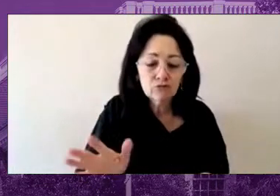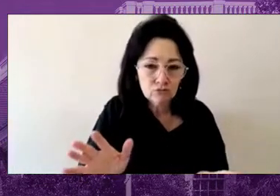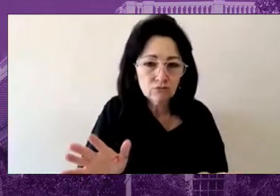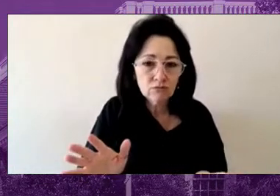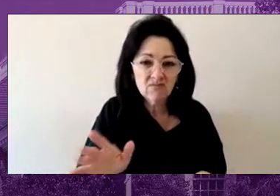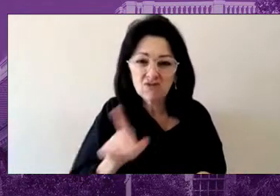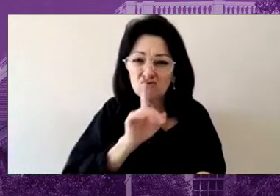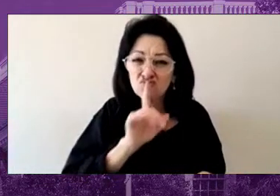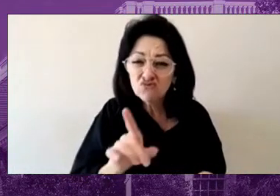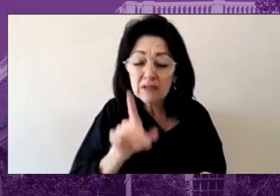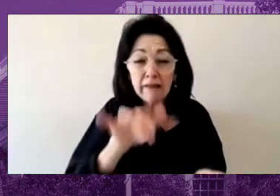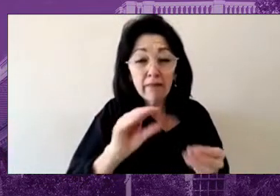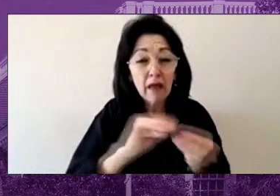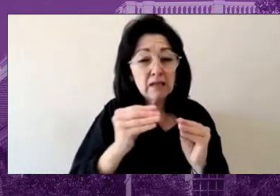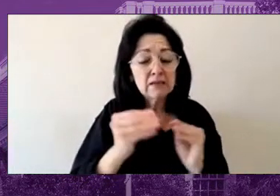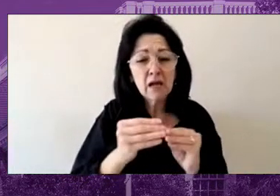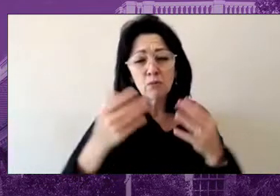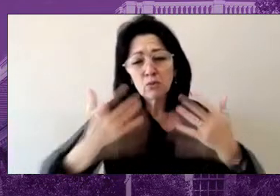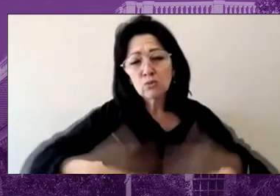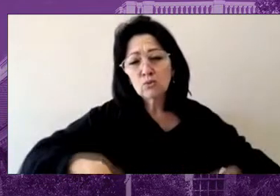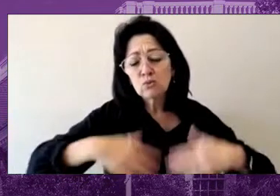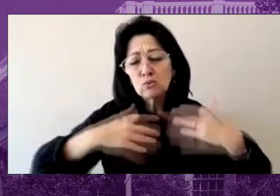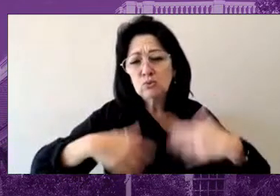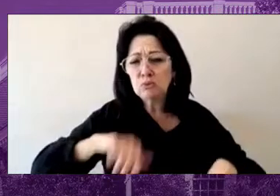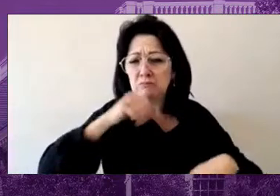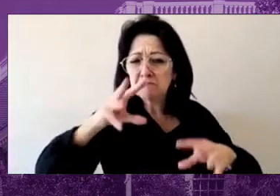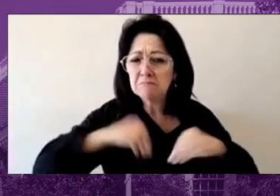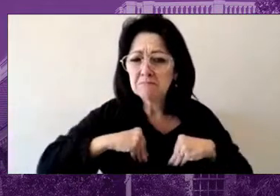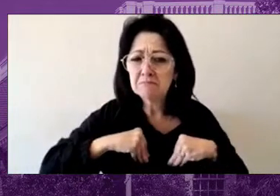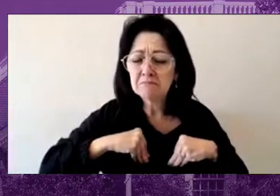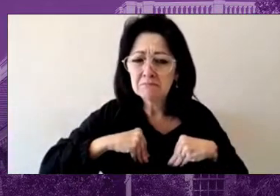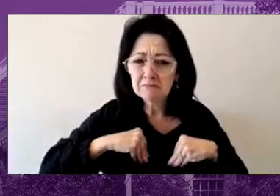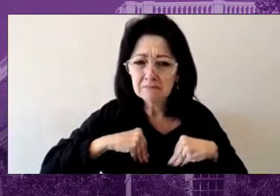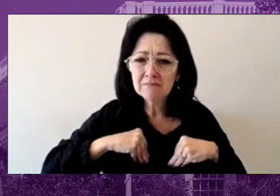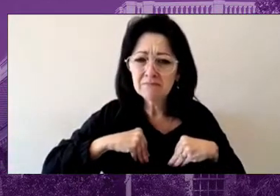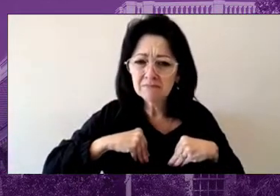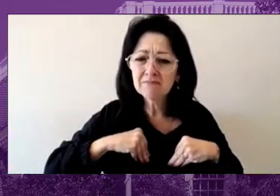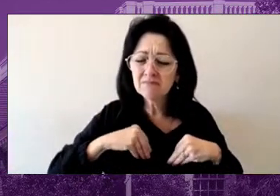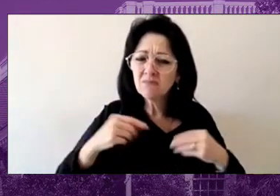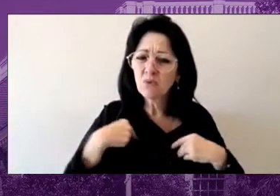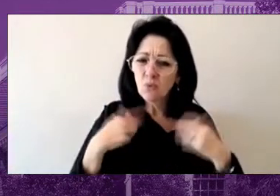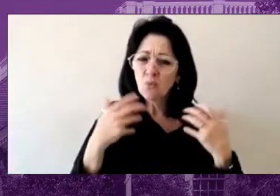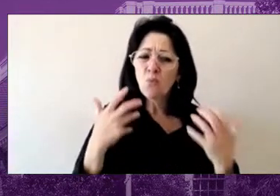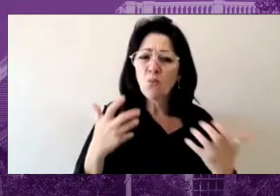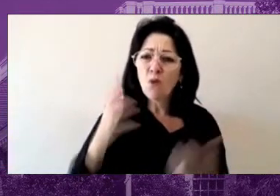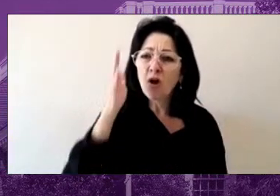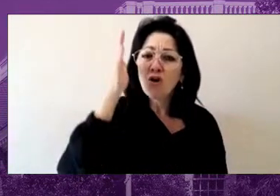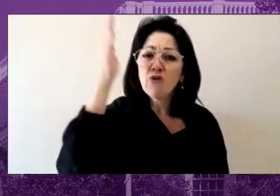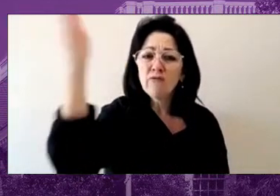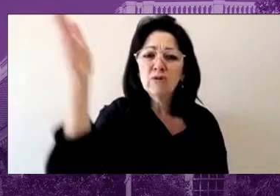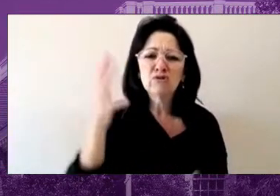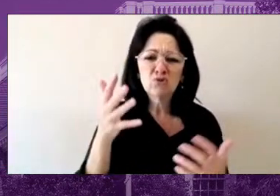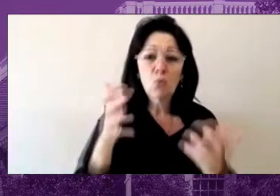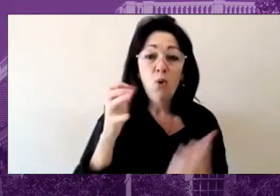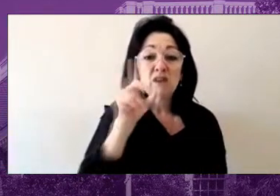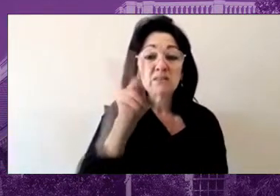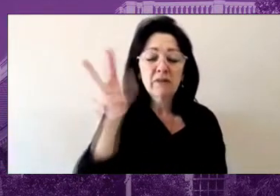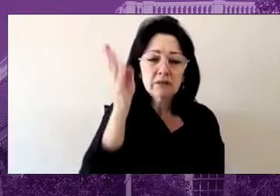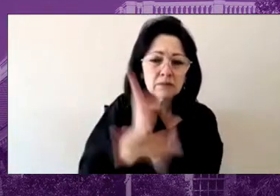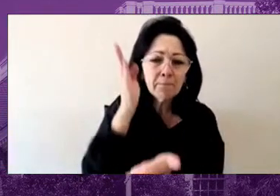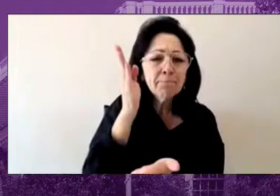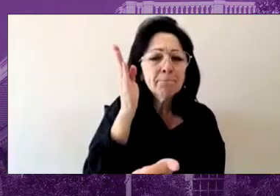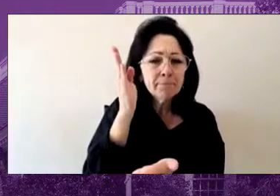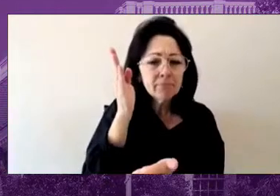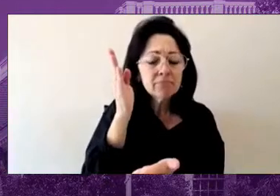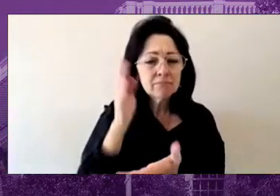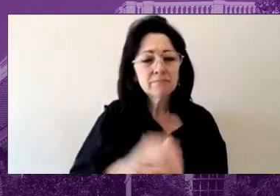to do much more work before we can say one day that domestic violence is no longer. We all know